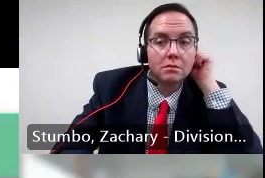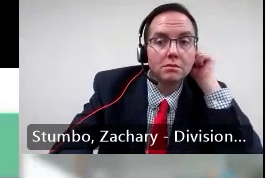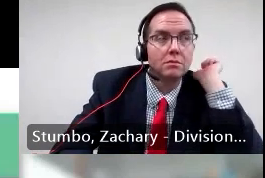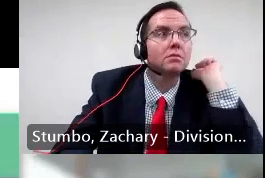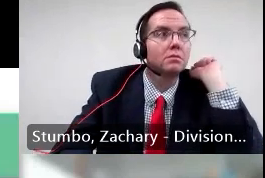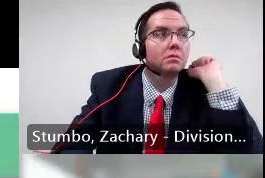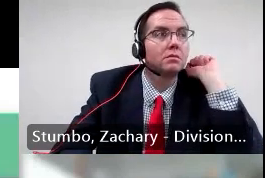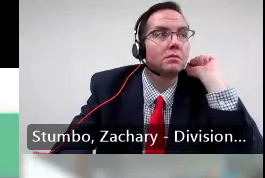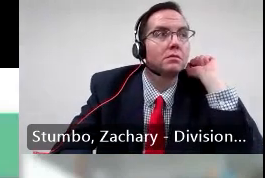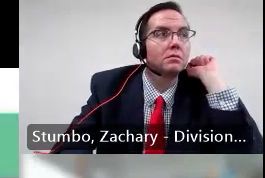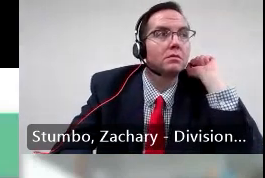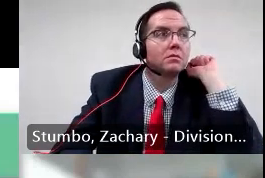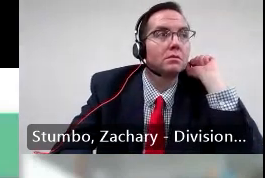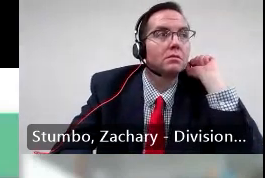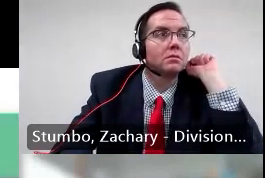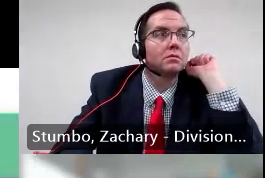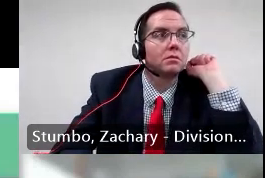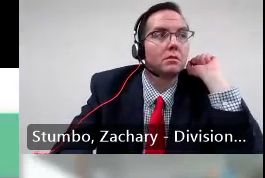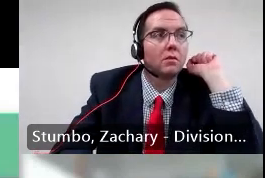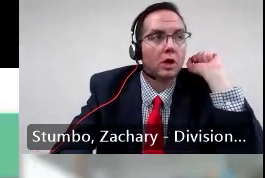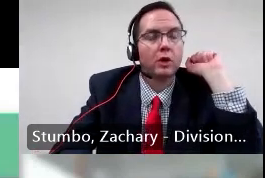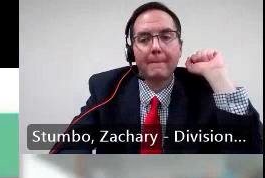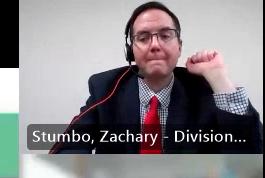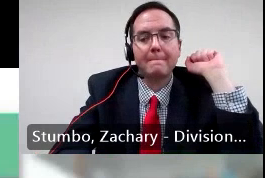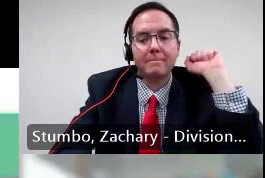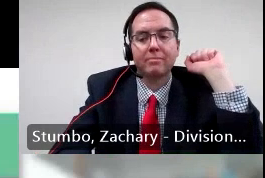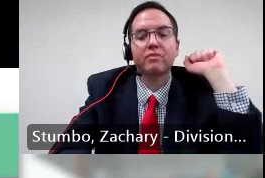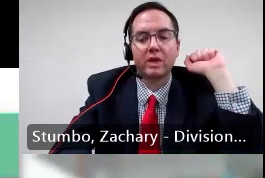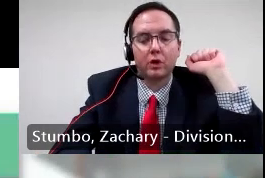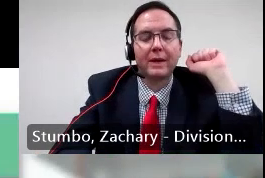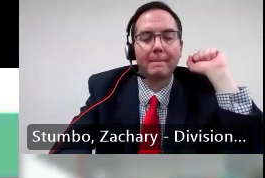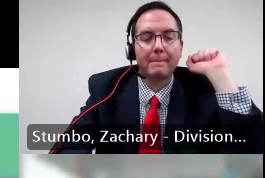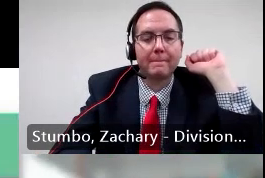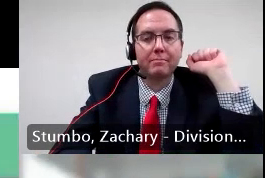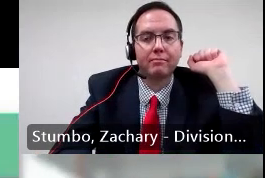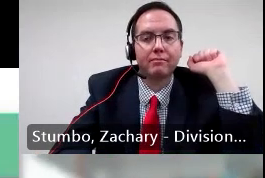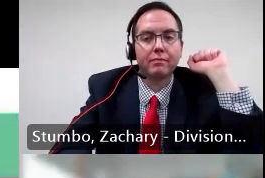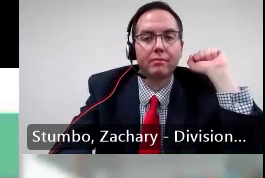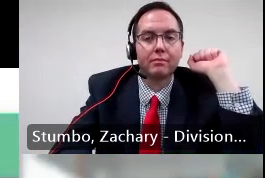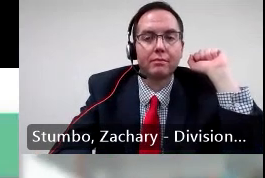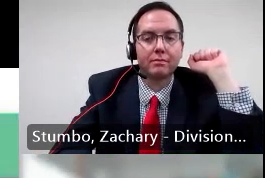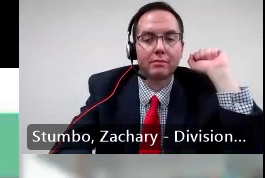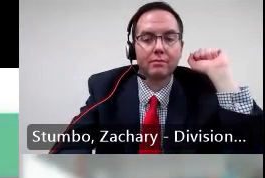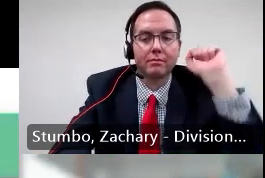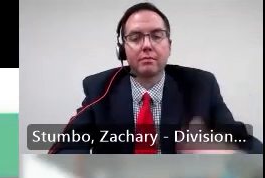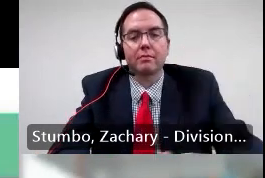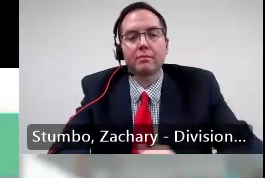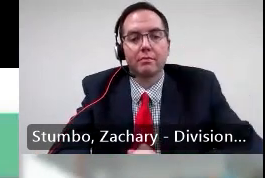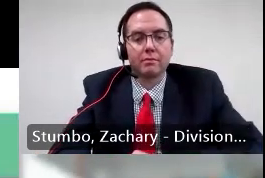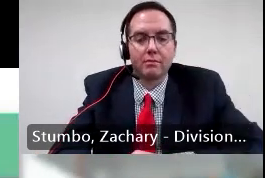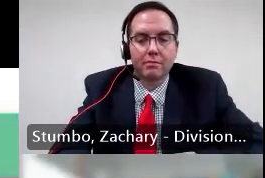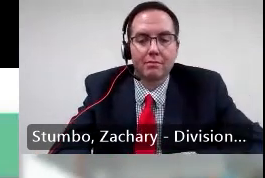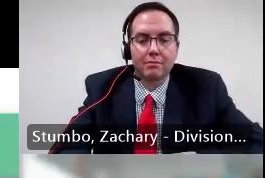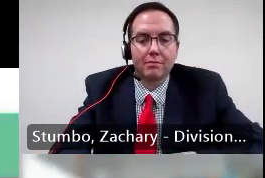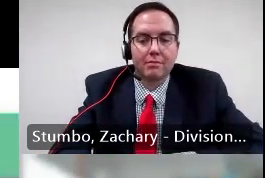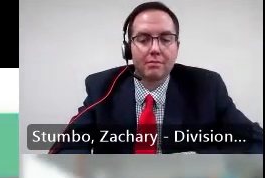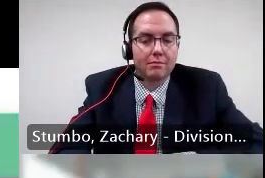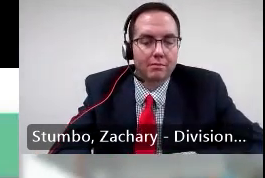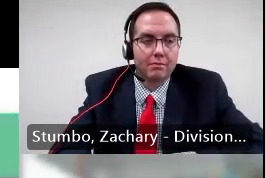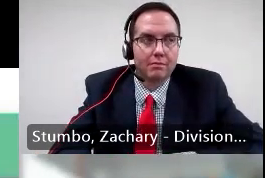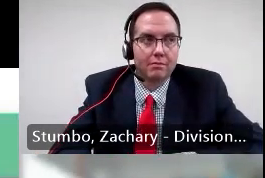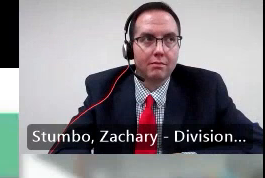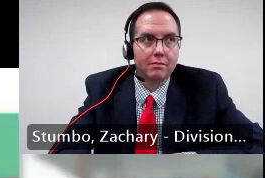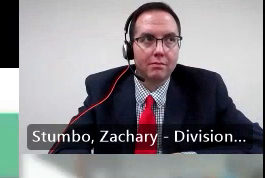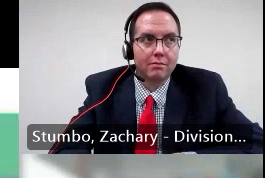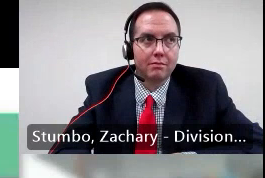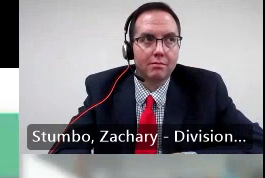mental health, can we access Title IV services? Can we partner with Title IV in our districts, for example? And so there's a lot